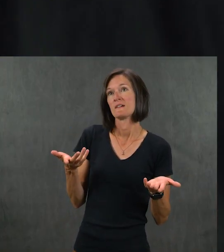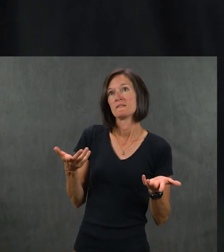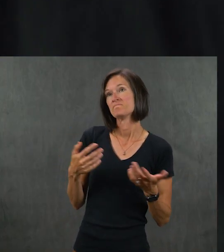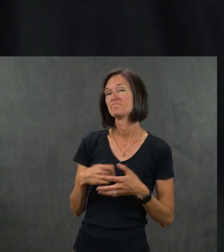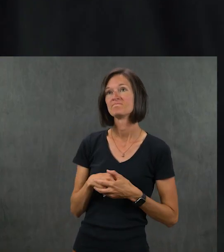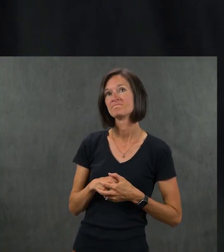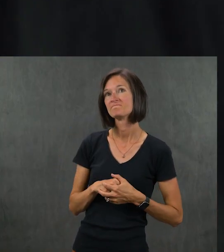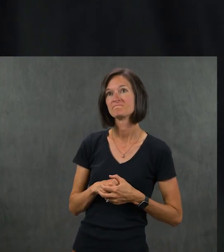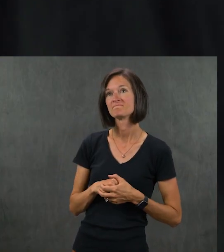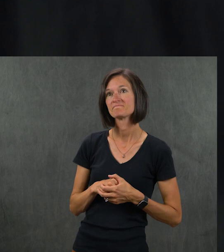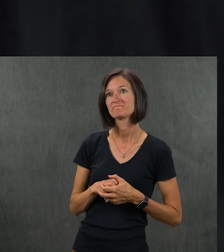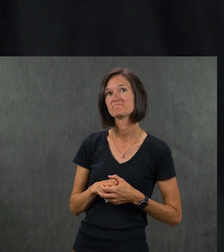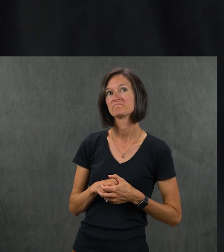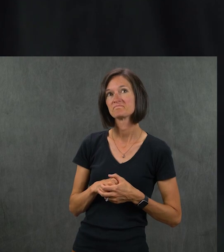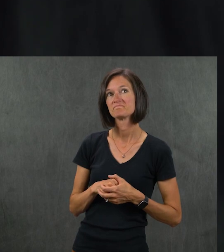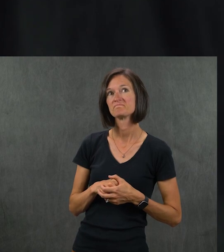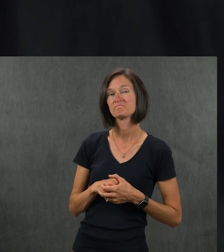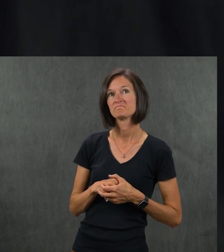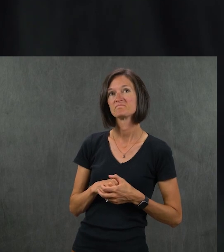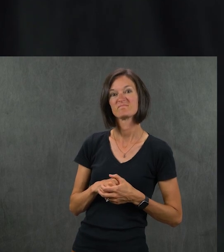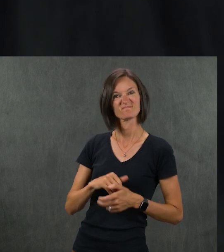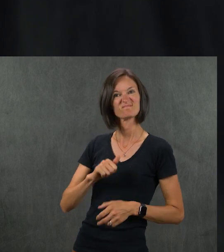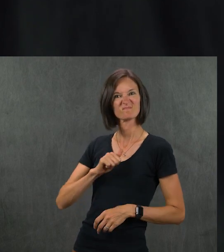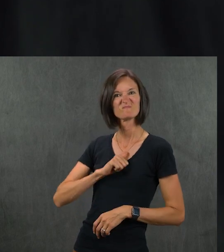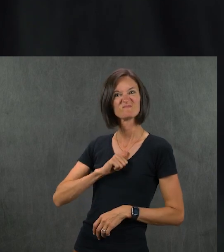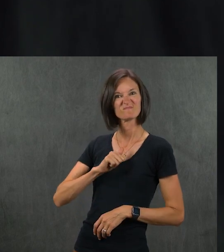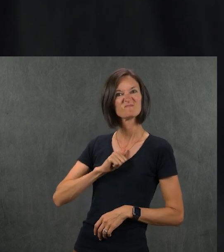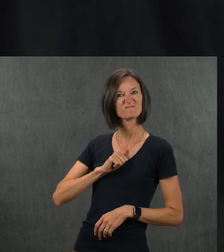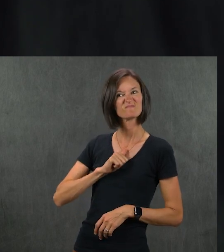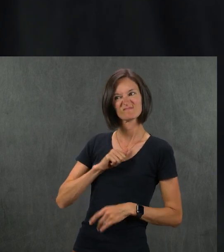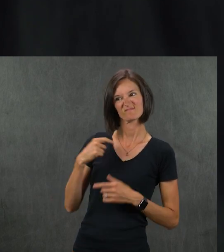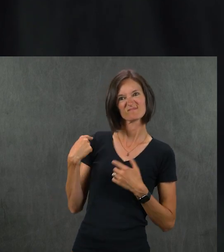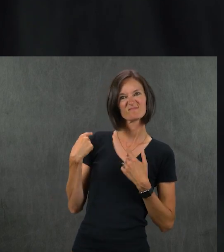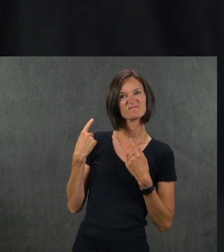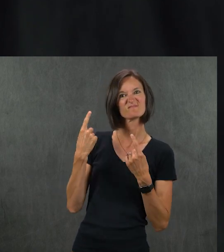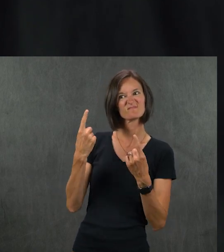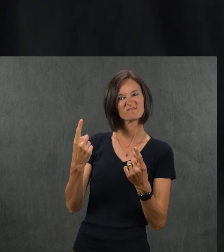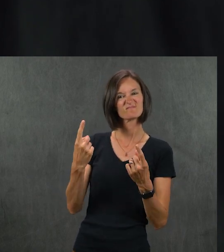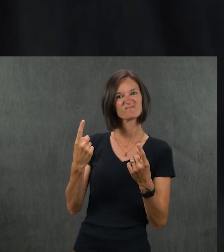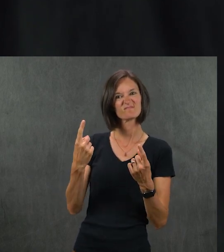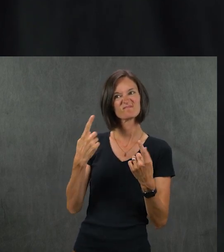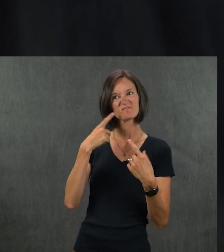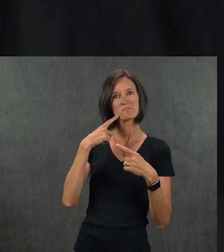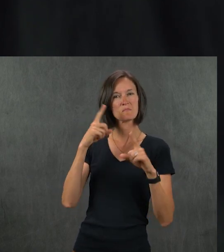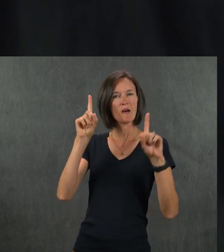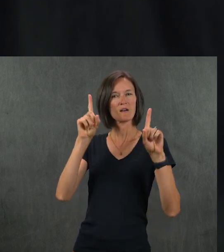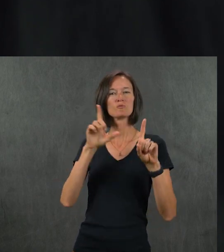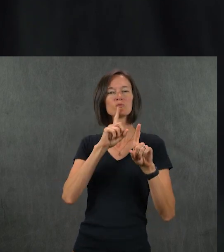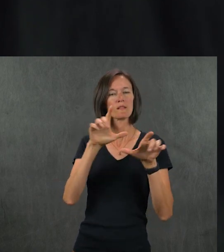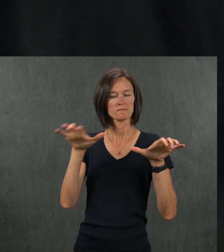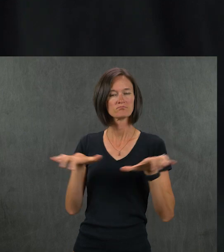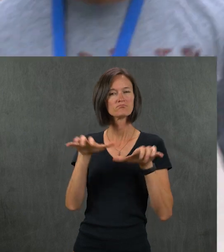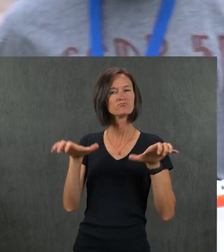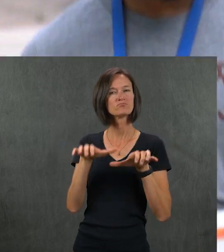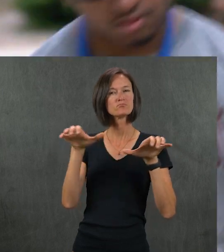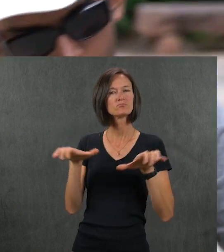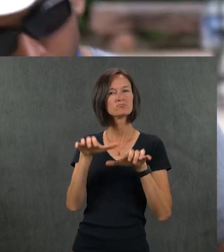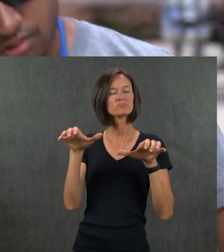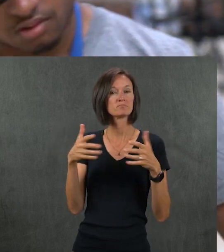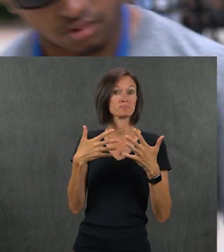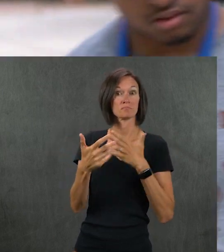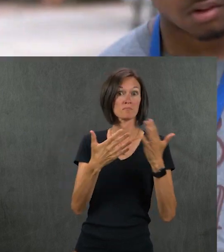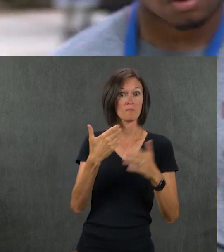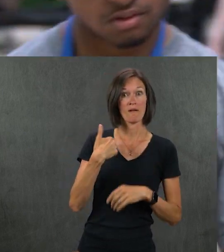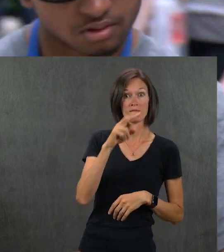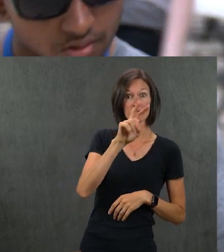And I have been able to be really productive in life. In spite of